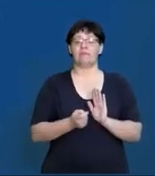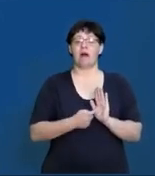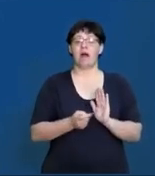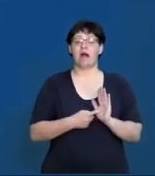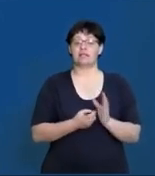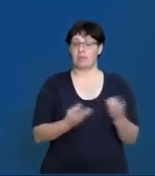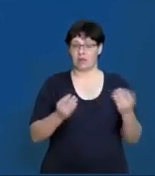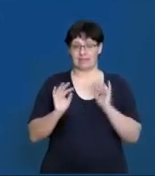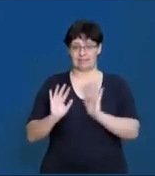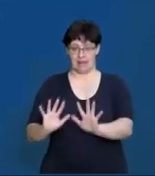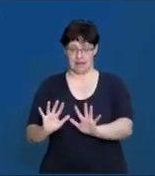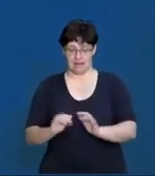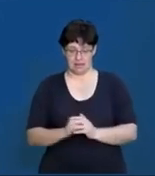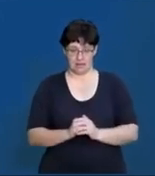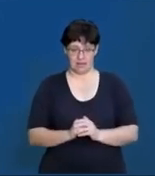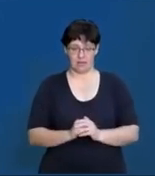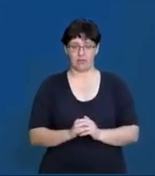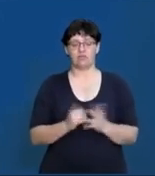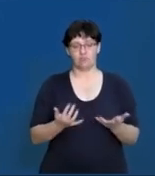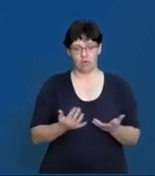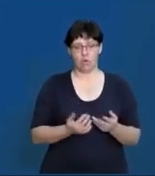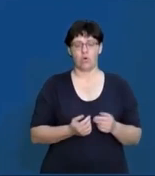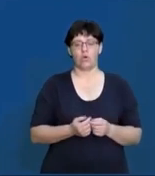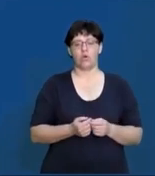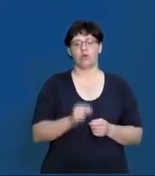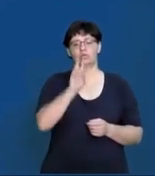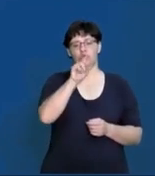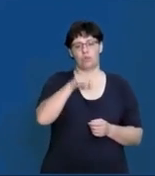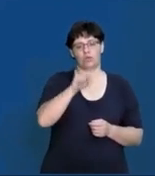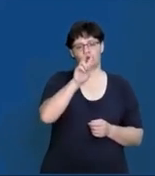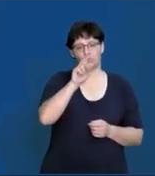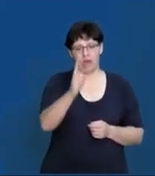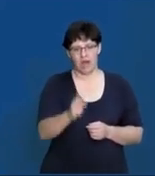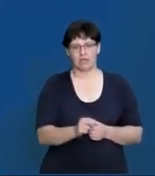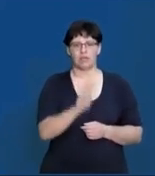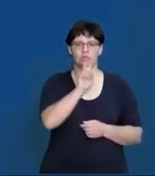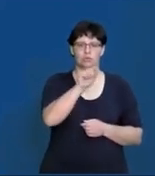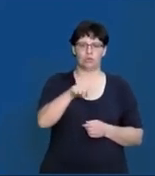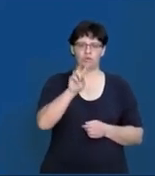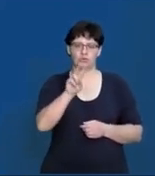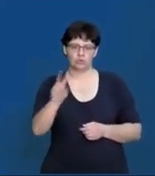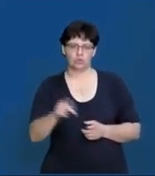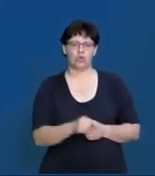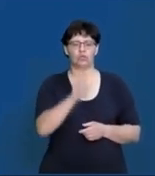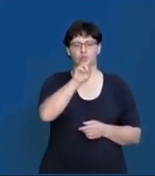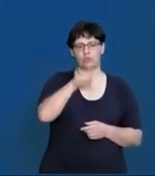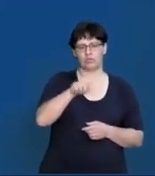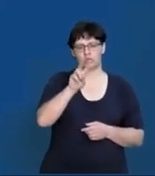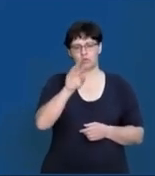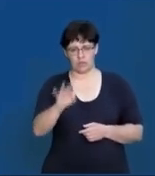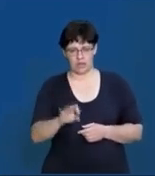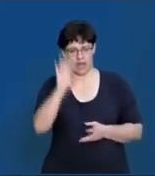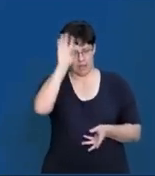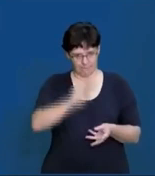a maximum of 10 marks. So it's going to be your 2.21, 2.22,